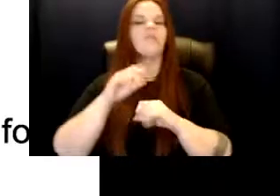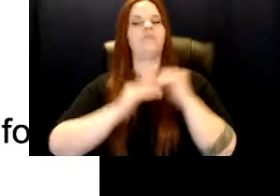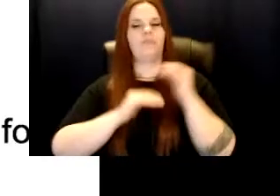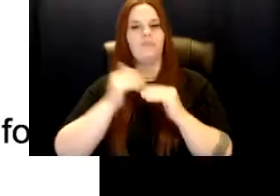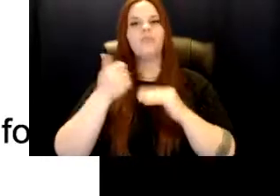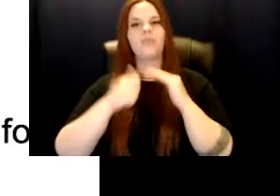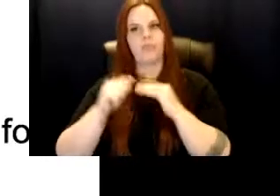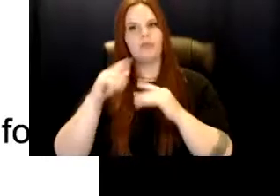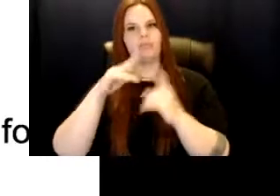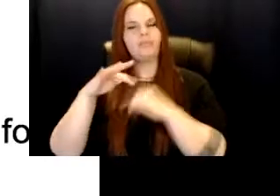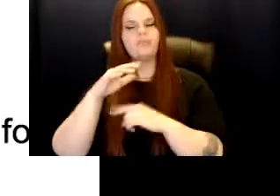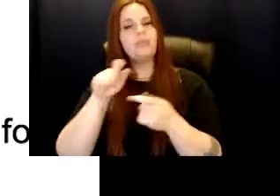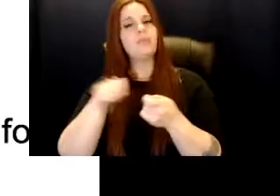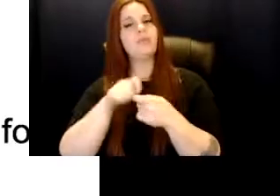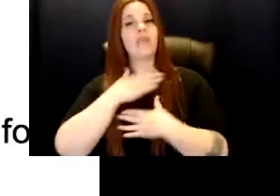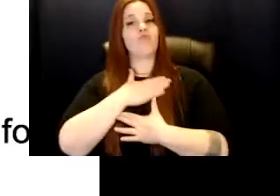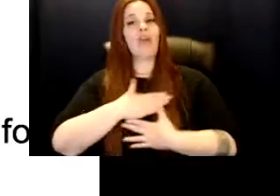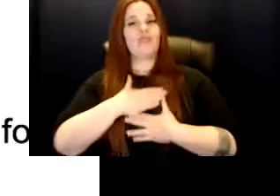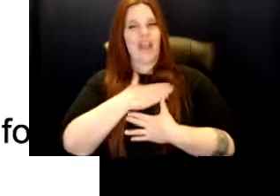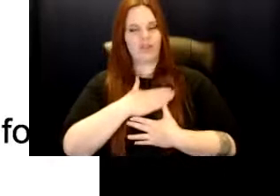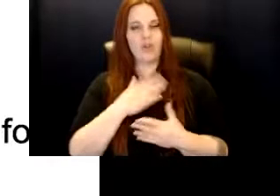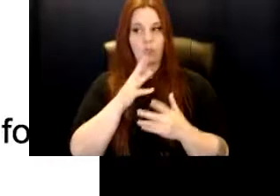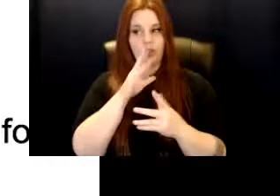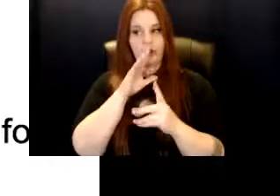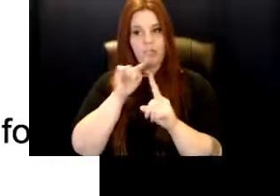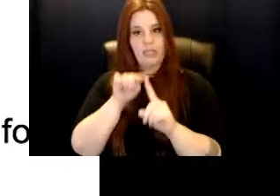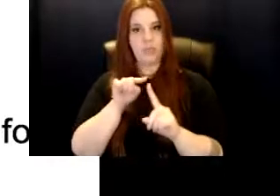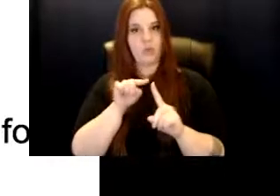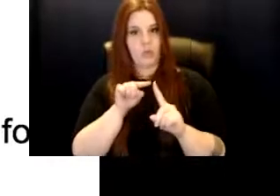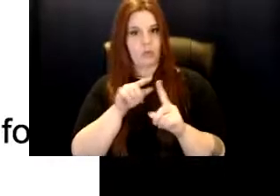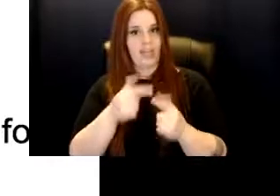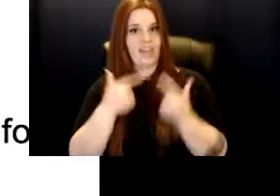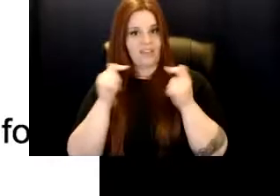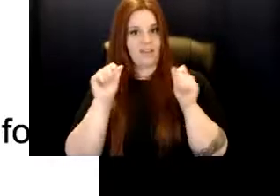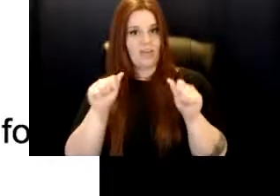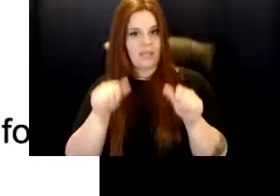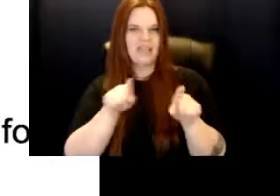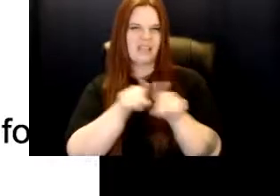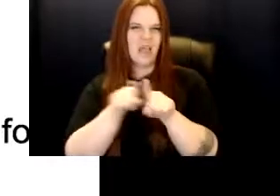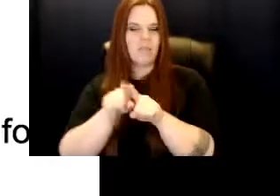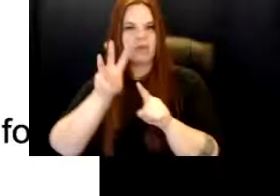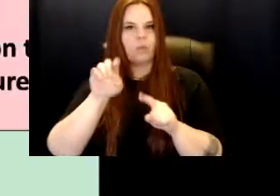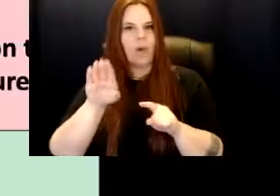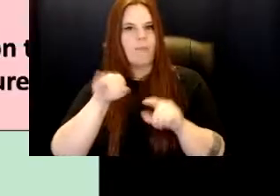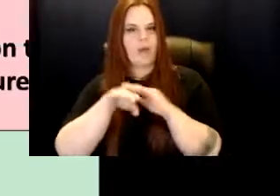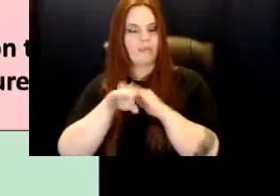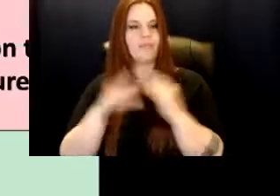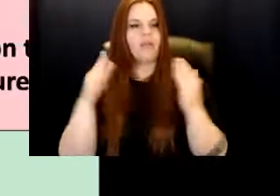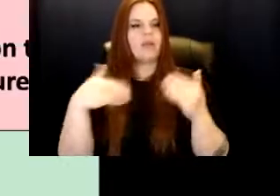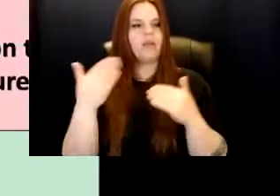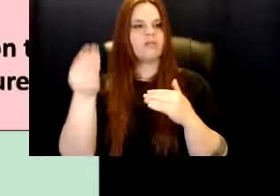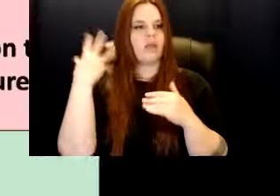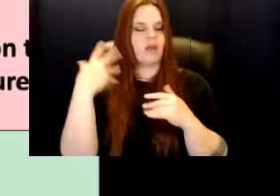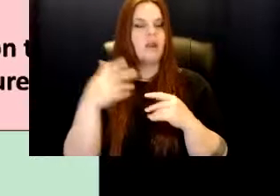in particular recreation, which speaks to livability, same as the web access. Next slide, please. I want to mention there are